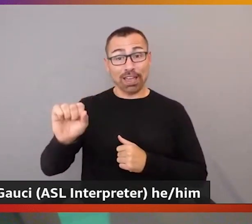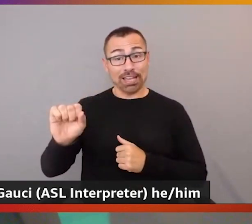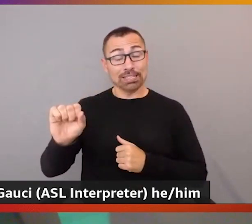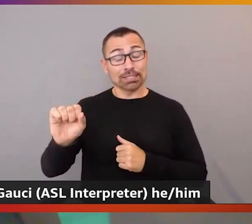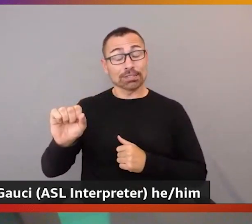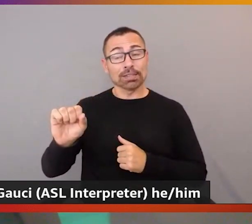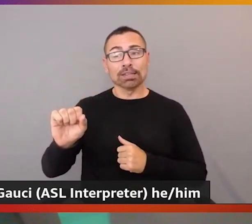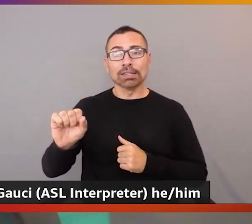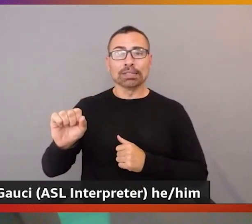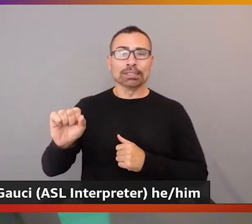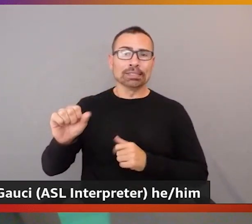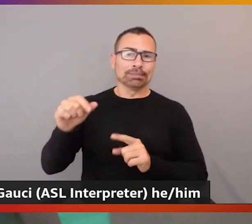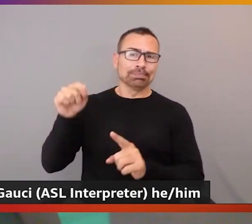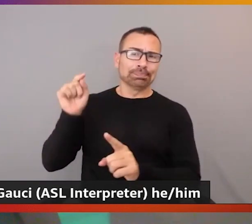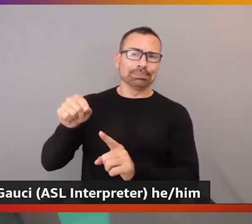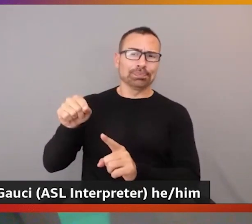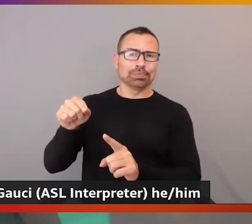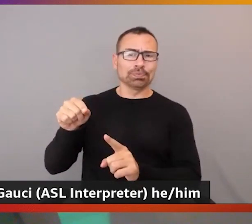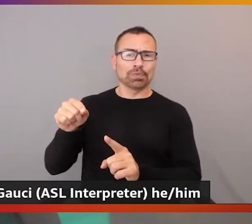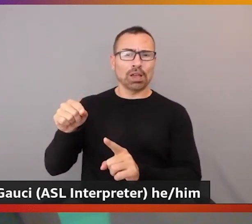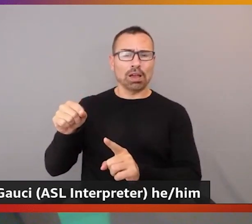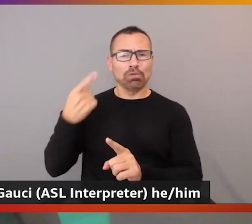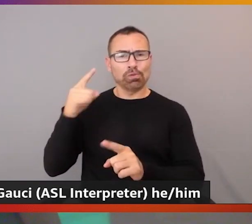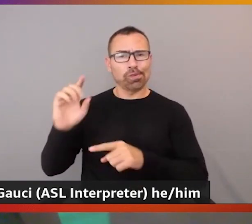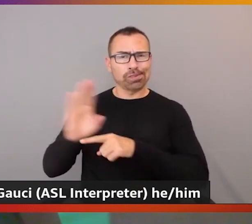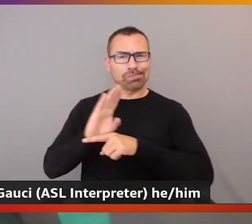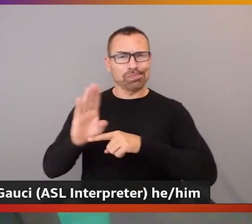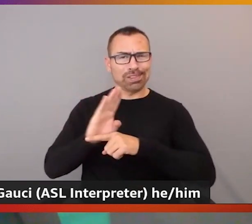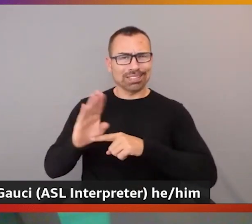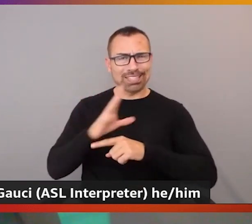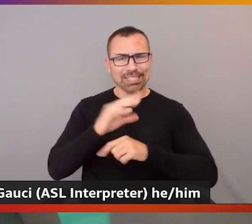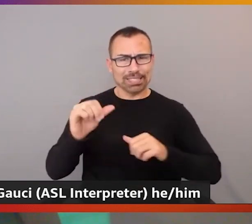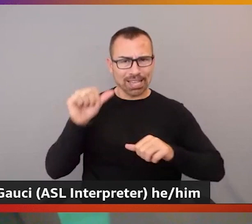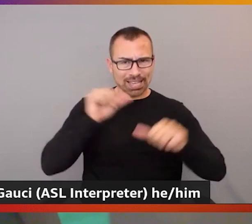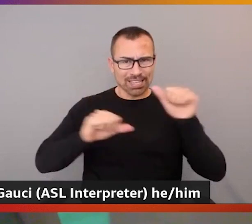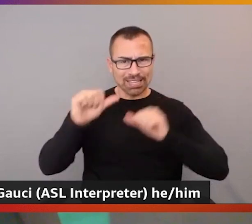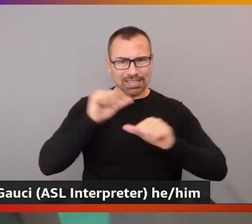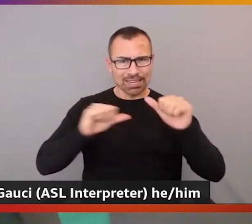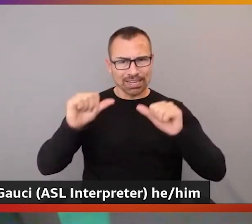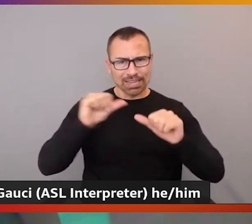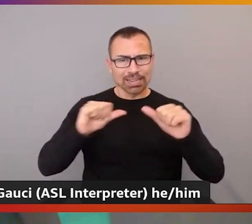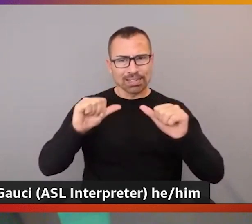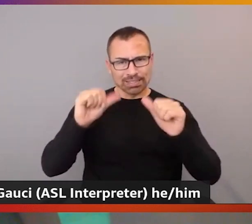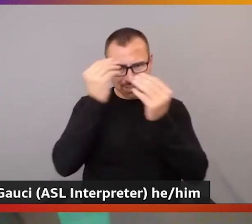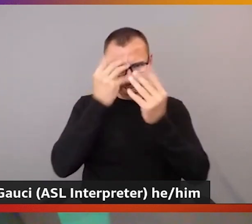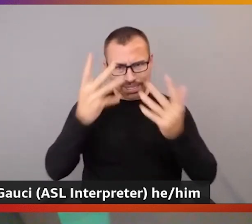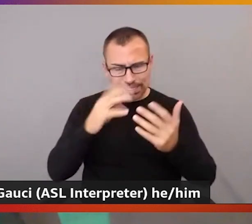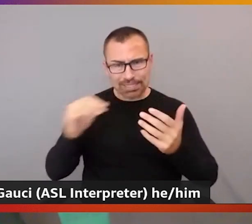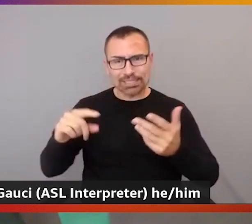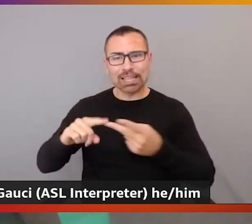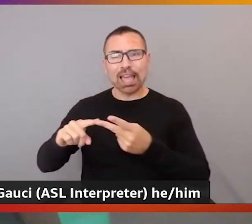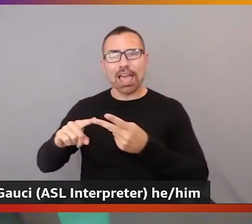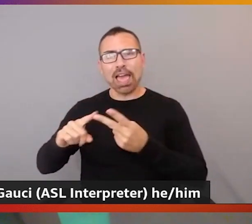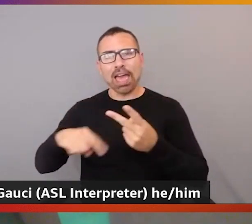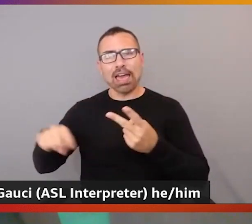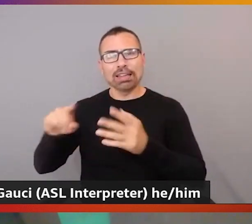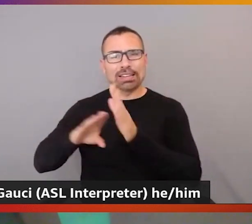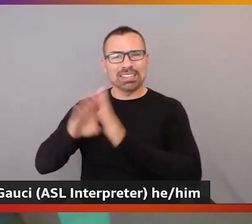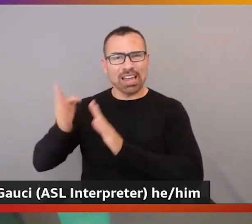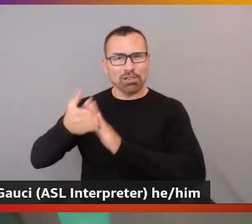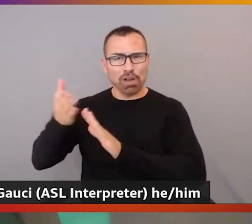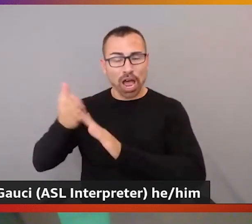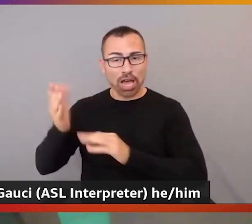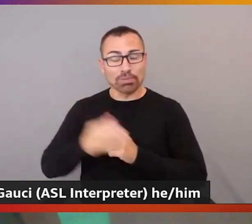for builders and data scientists and DevOps professionals. And many of these folks, as you're building cloud